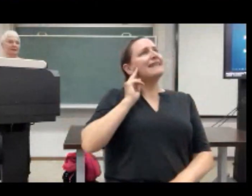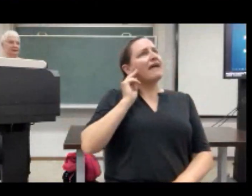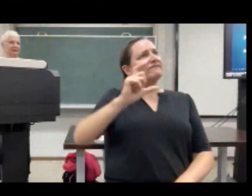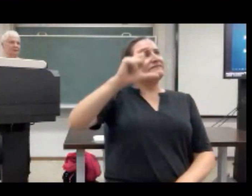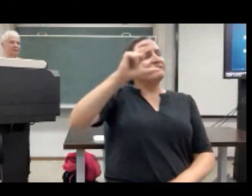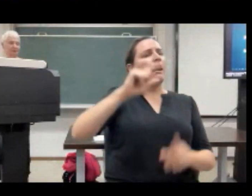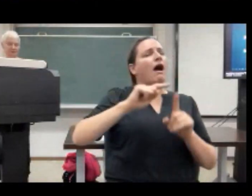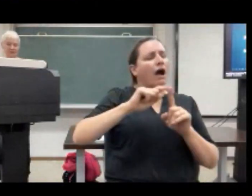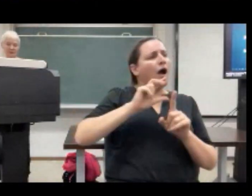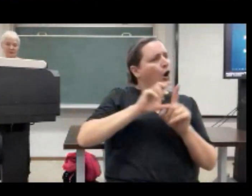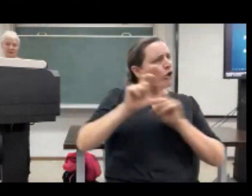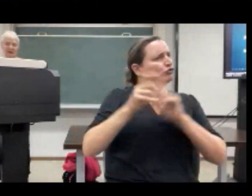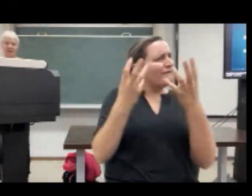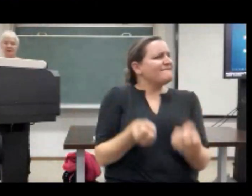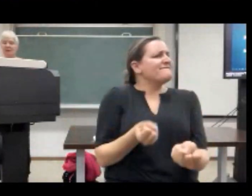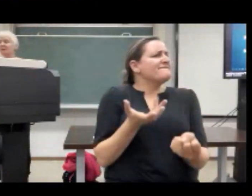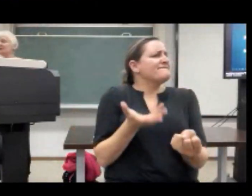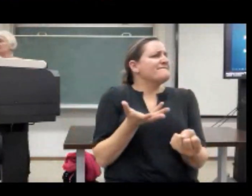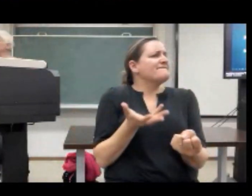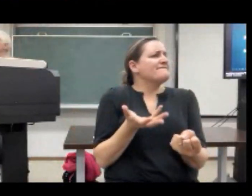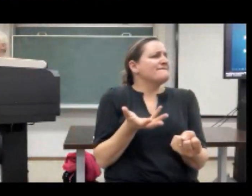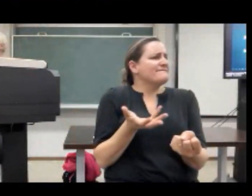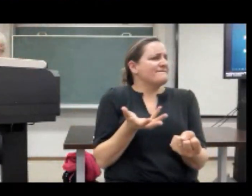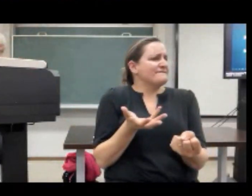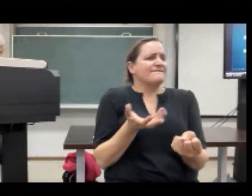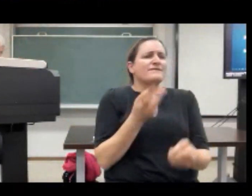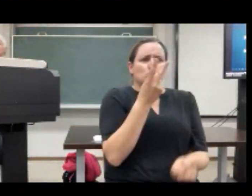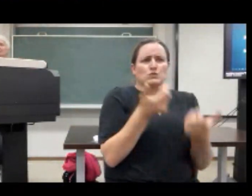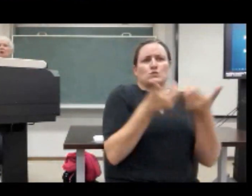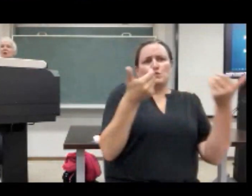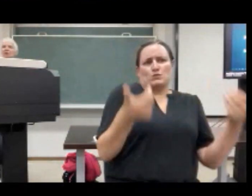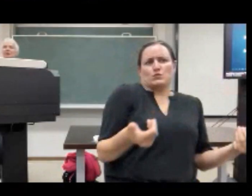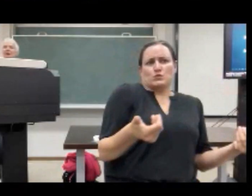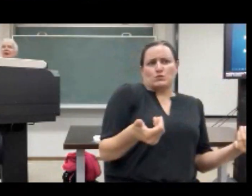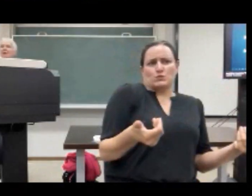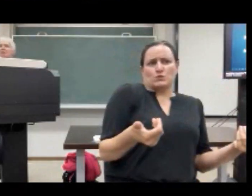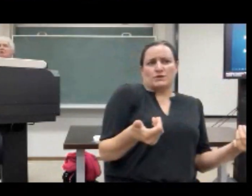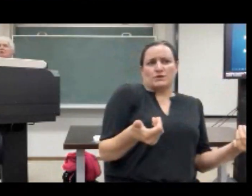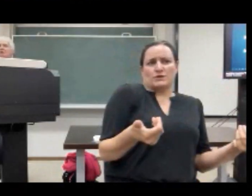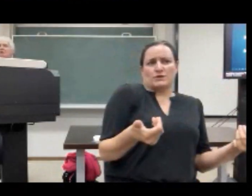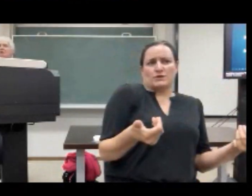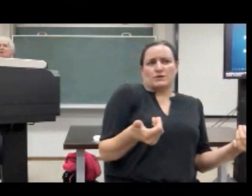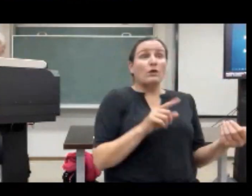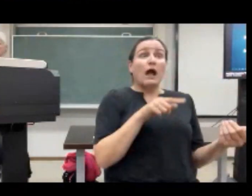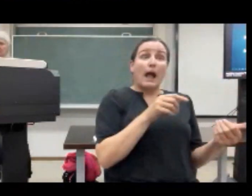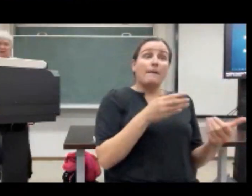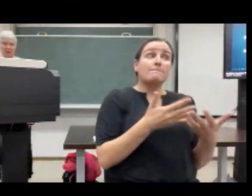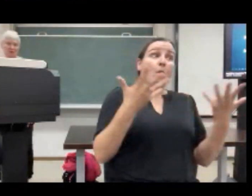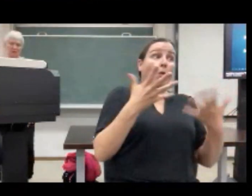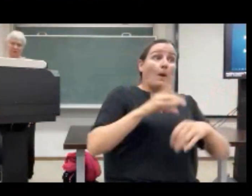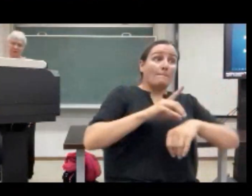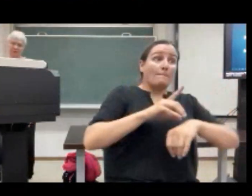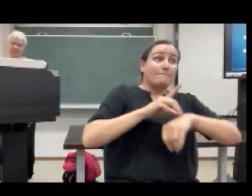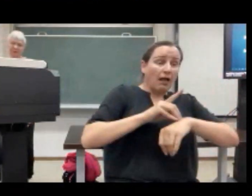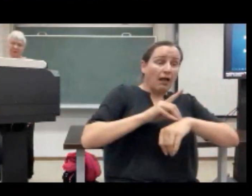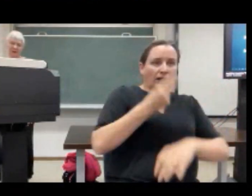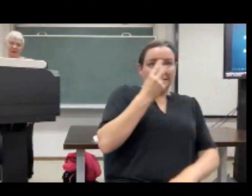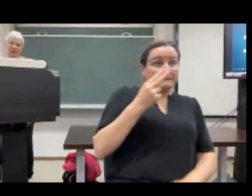with a capital D. And the disability perspective is what is very common amongst the medical